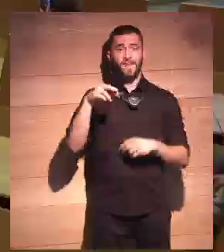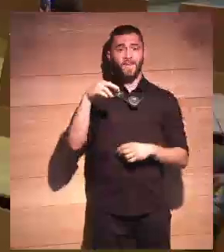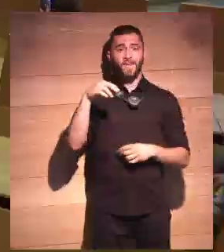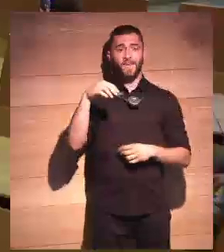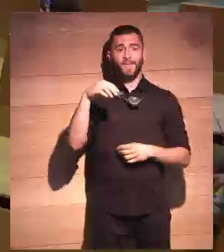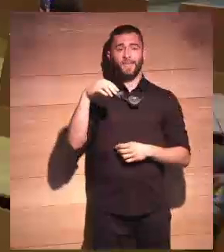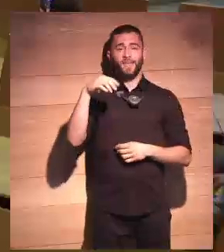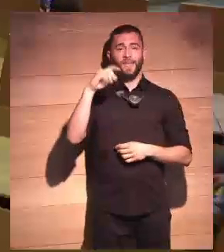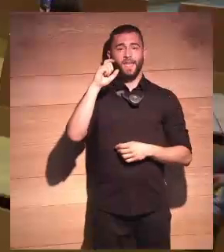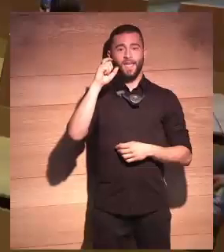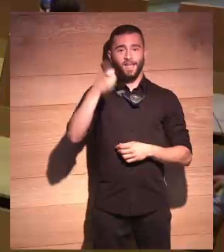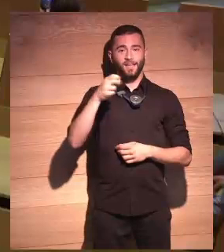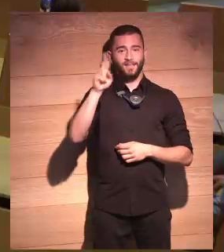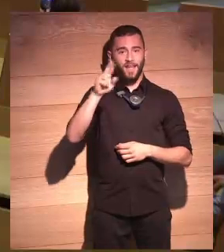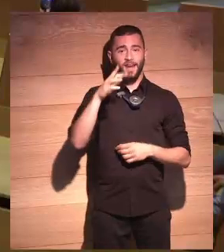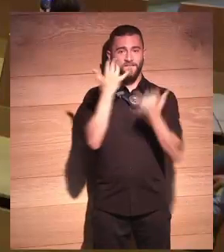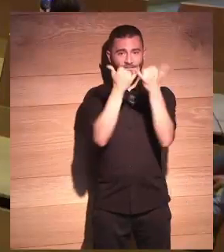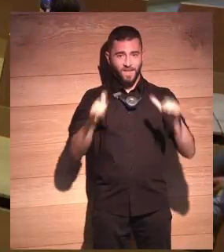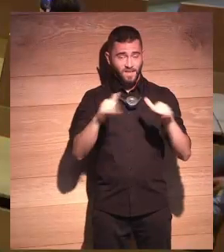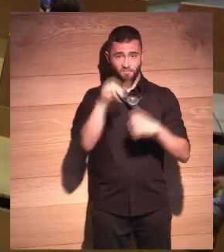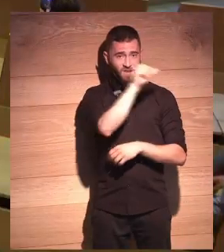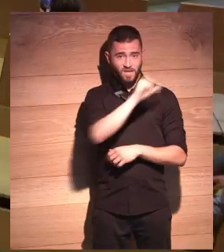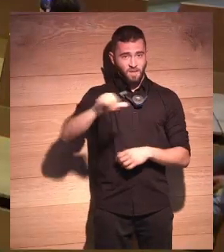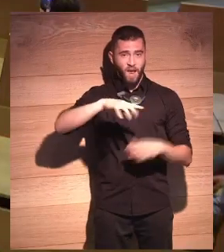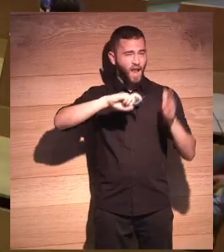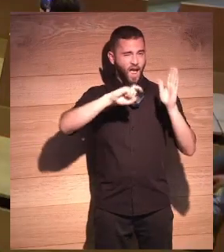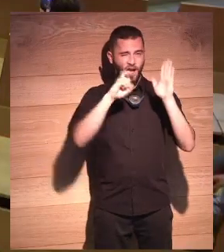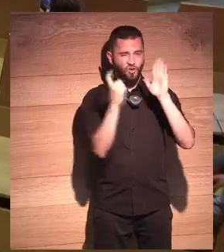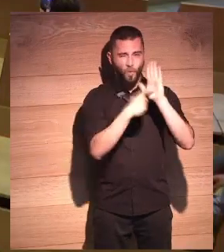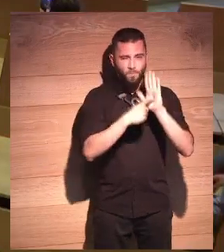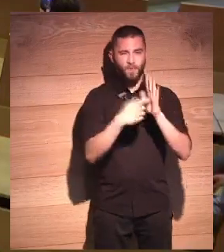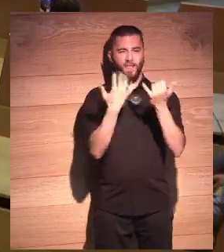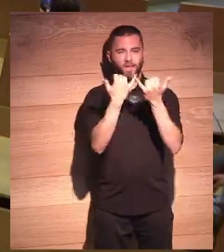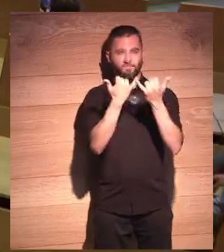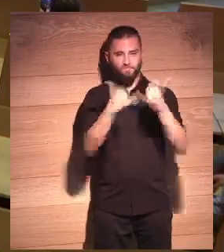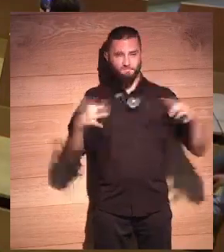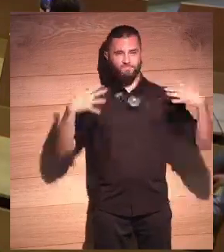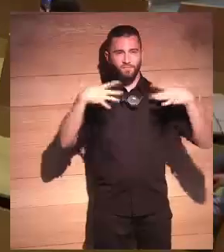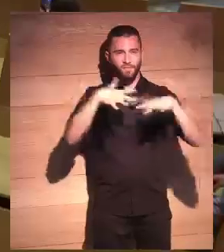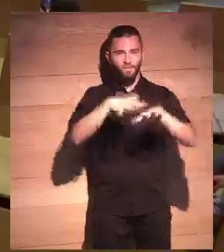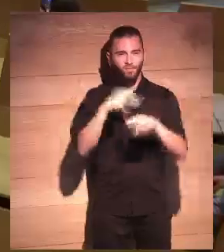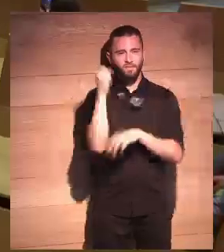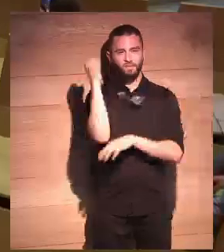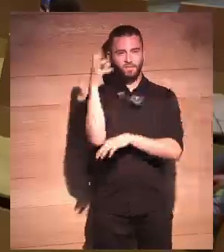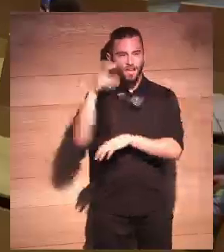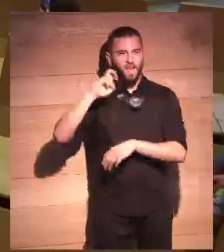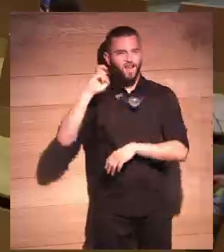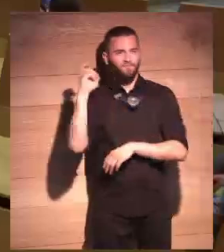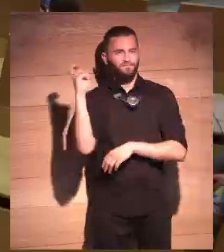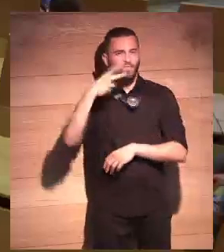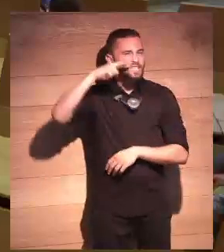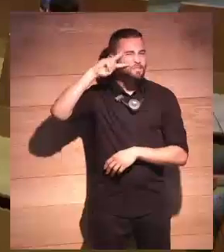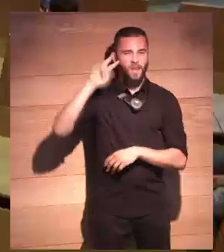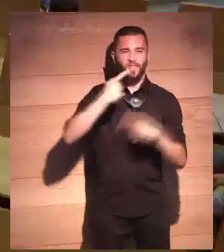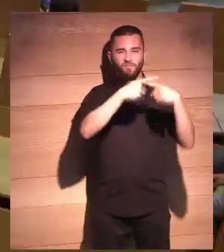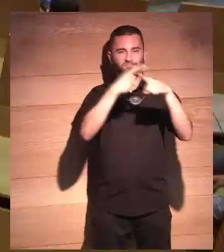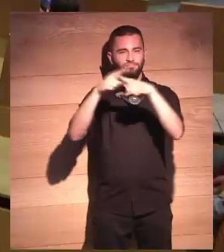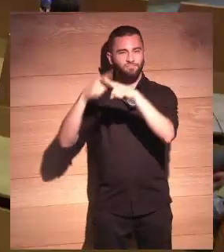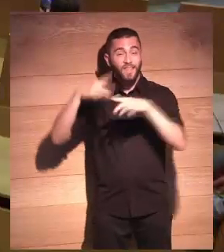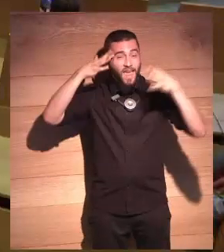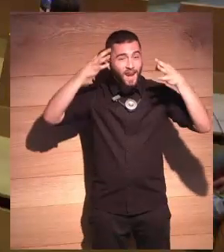day of XR Fest. We had a whole week of meetings, talks, keynotes,